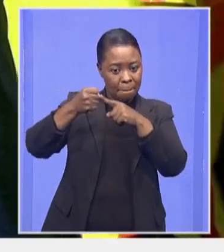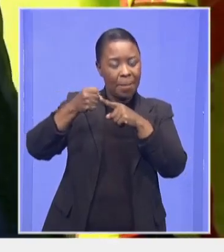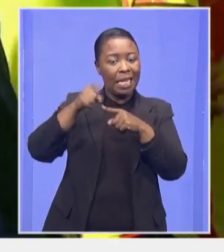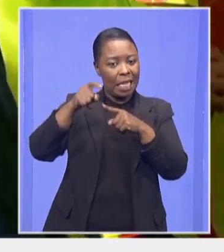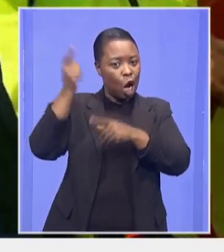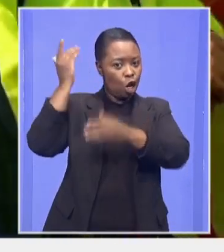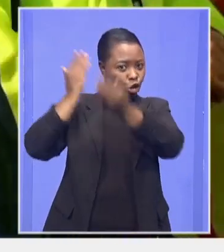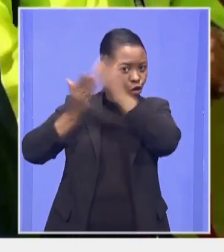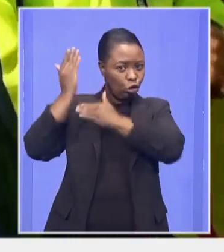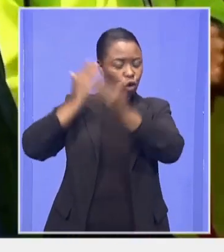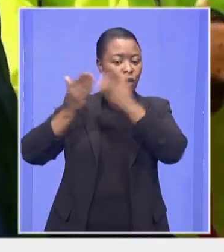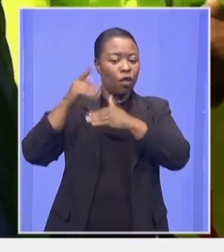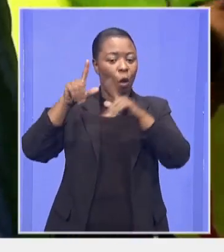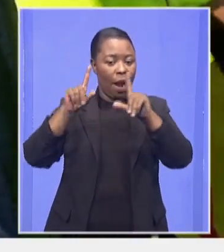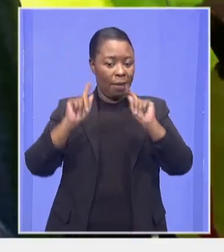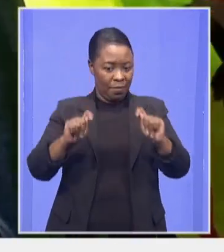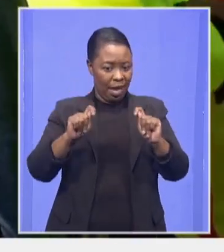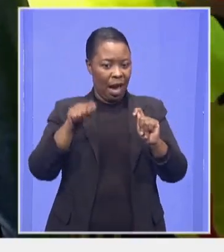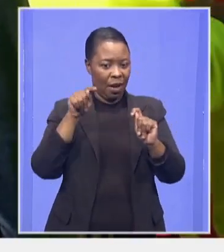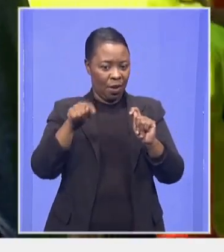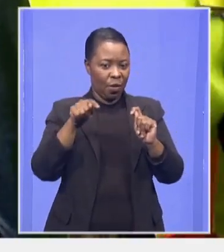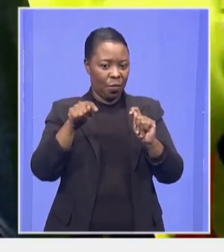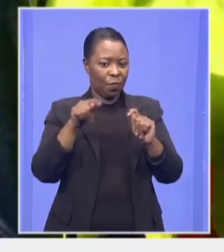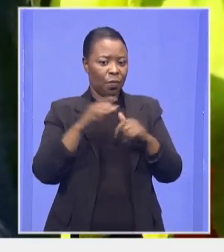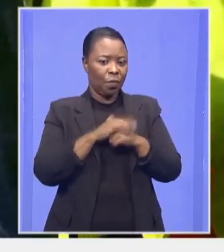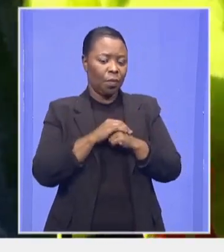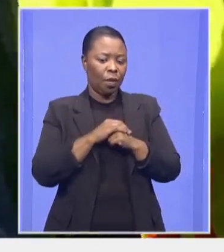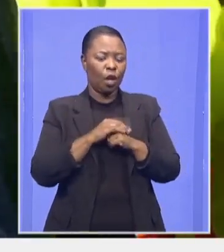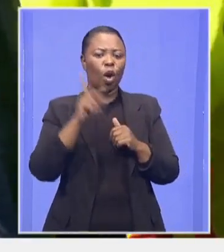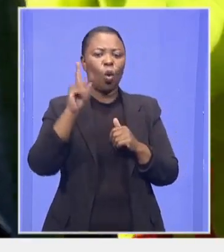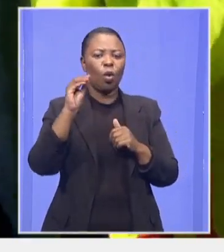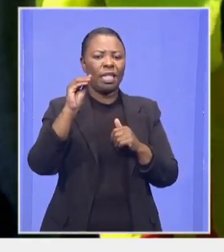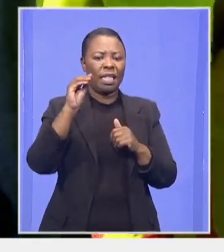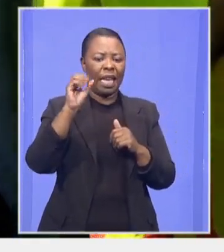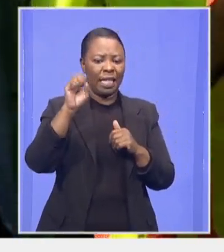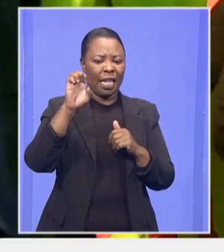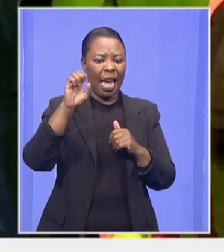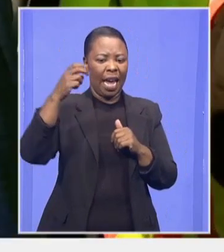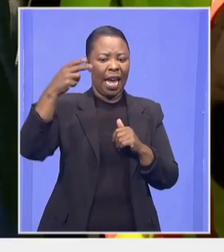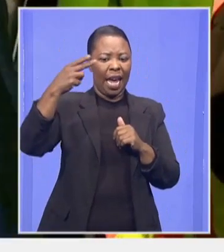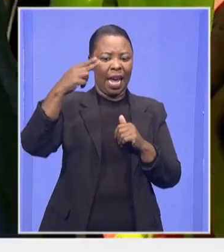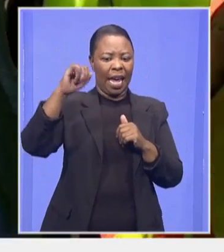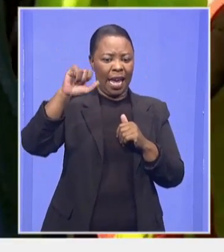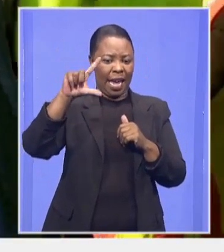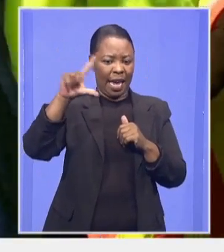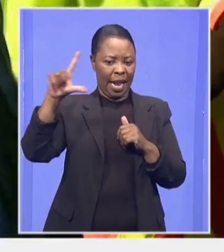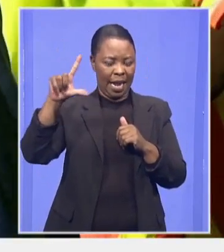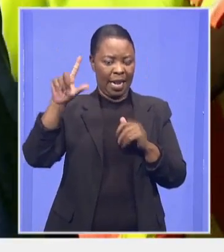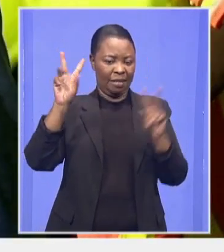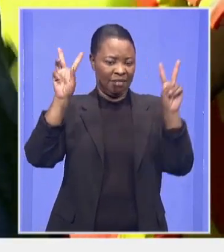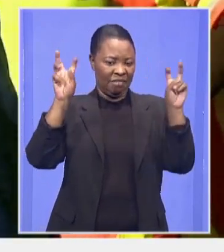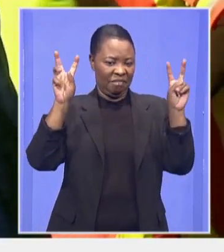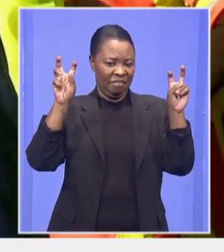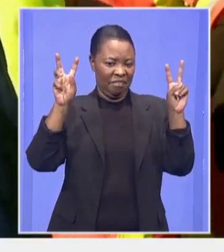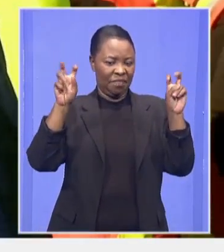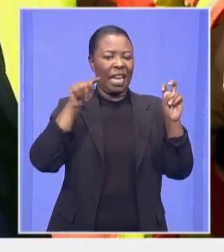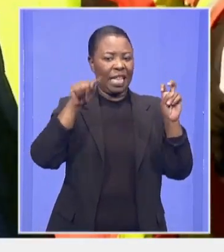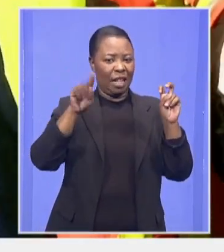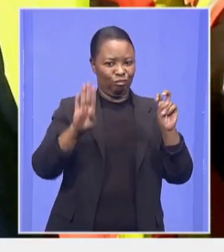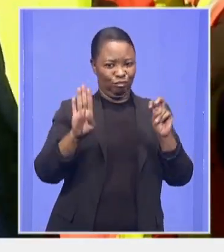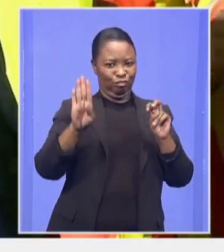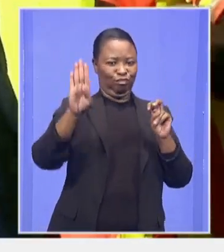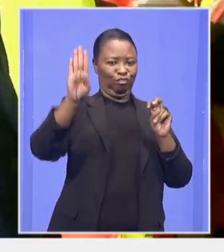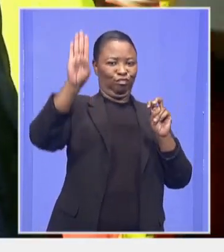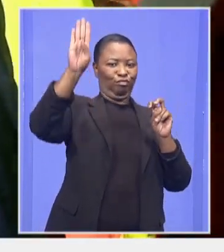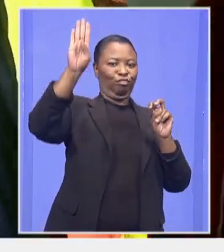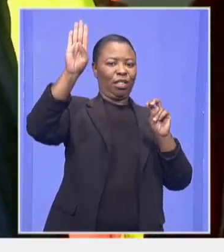And we call it the Cook Sister Hill, which is up. You go up Penn Street, which is a hectic hill, and when you get to the